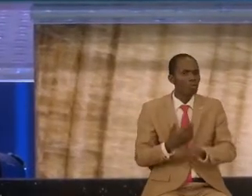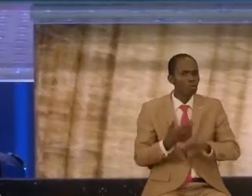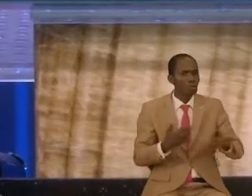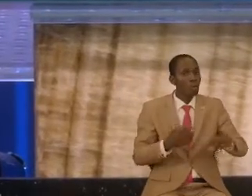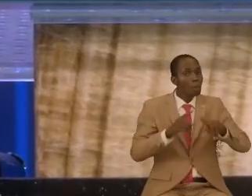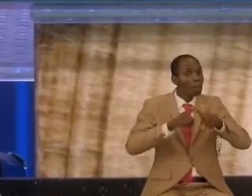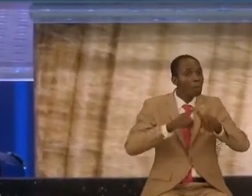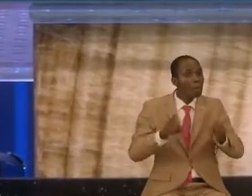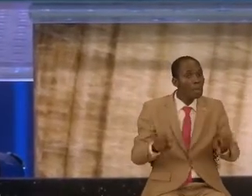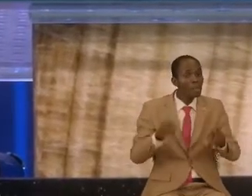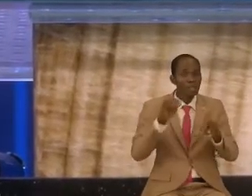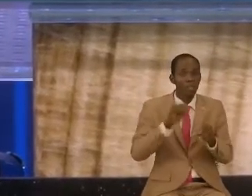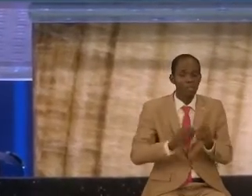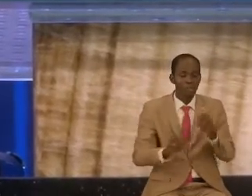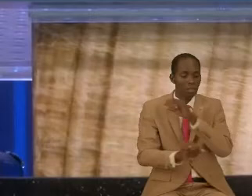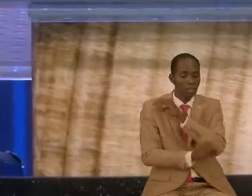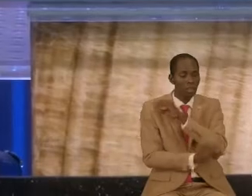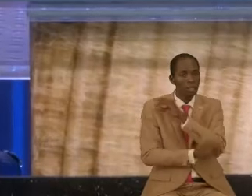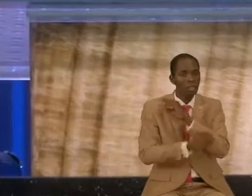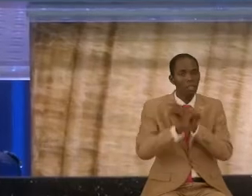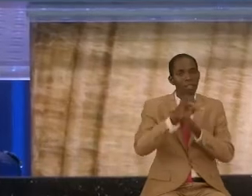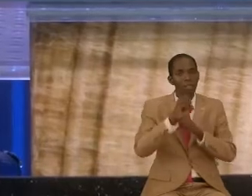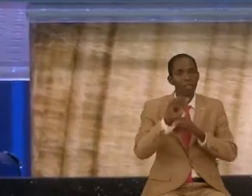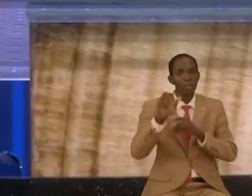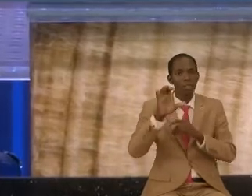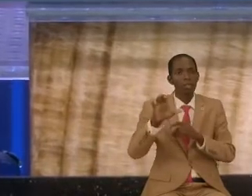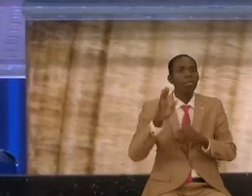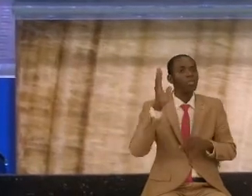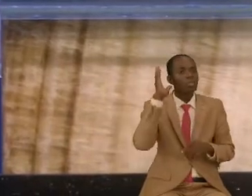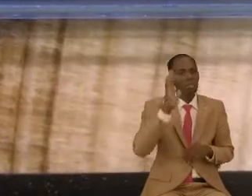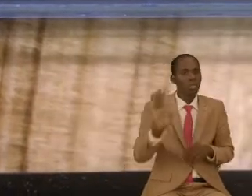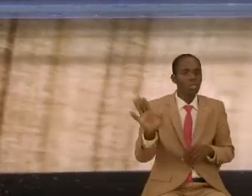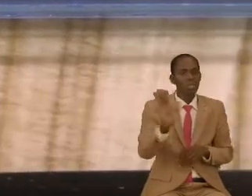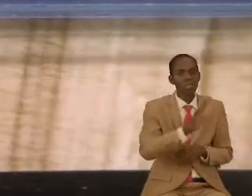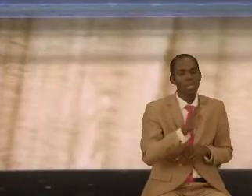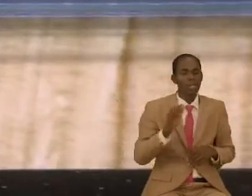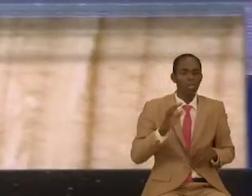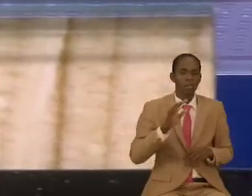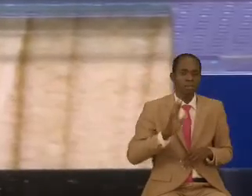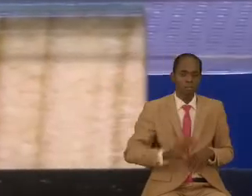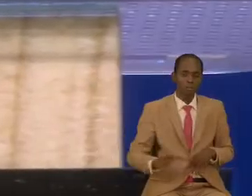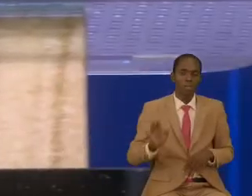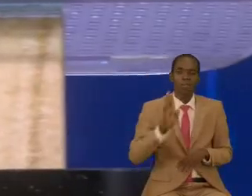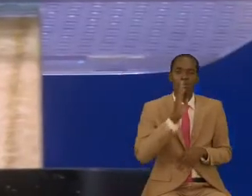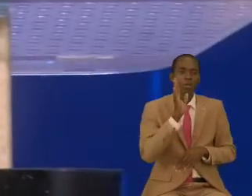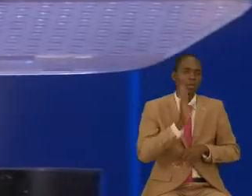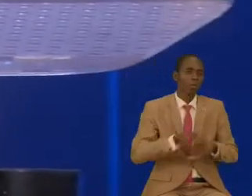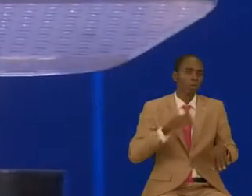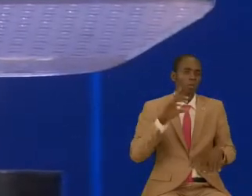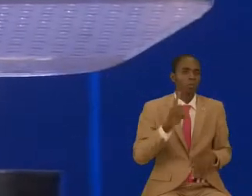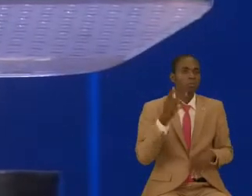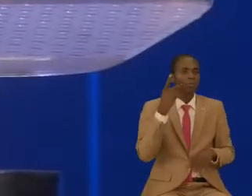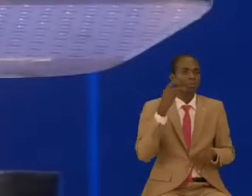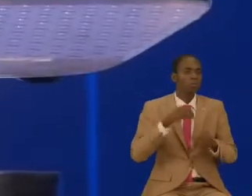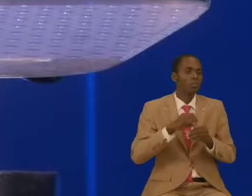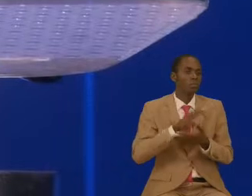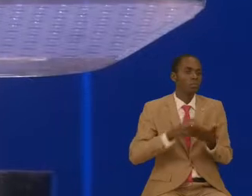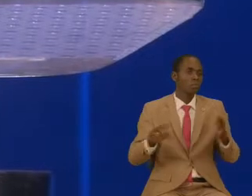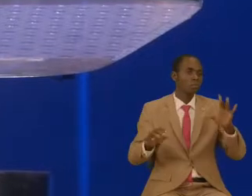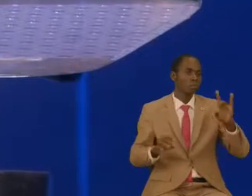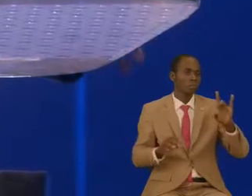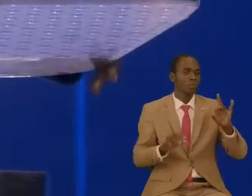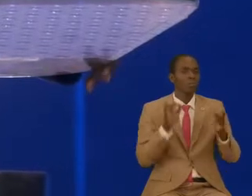in Isaac shall thy seed be called. Look at verse 8. In verse 8, that